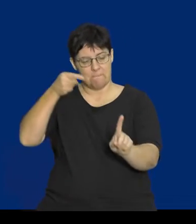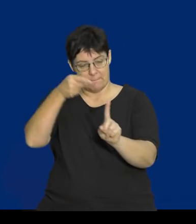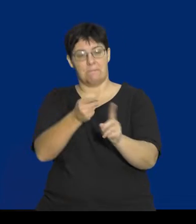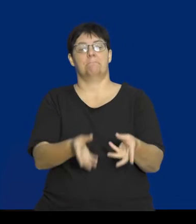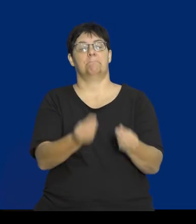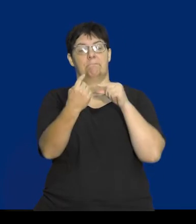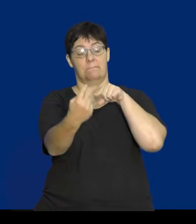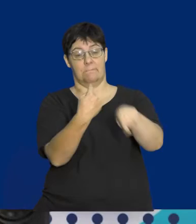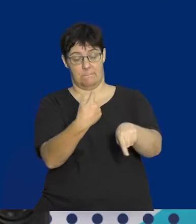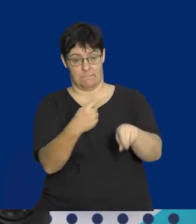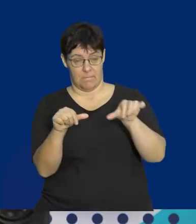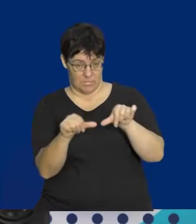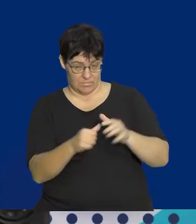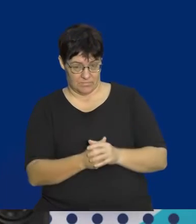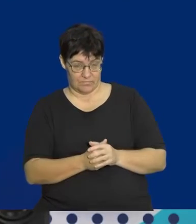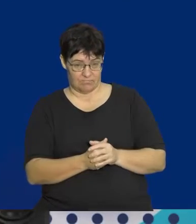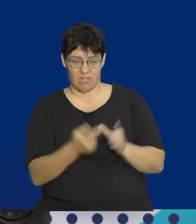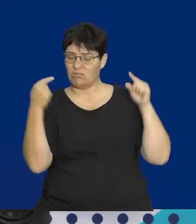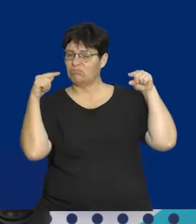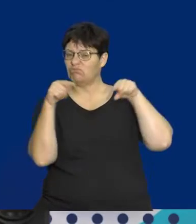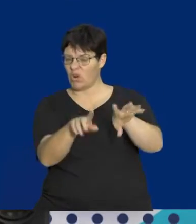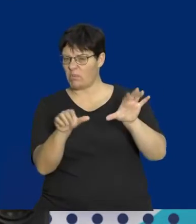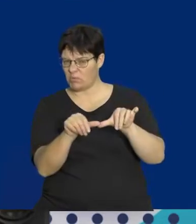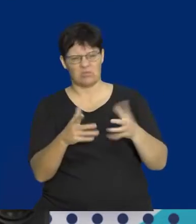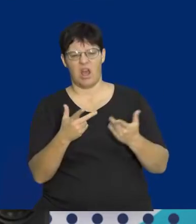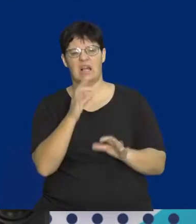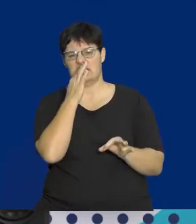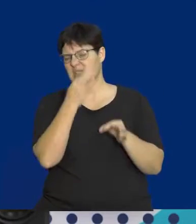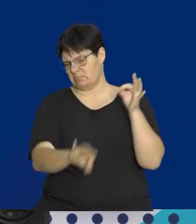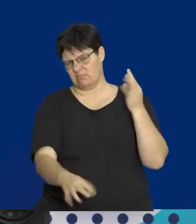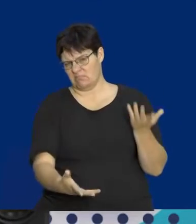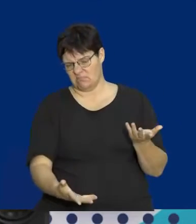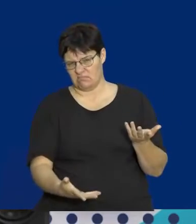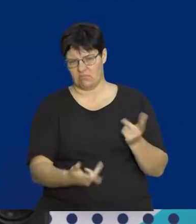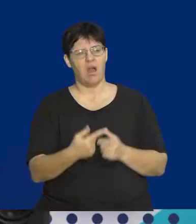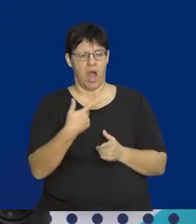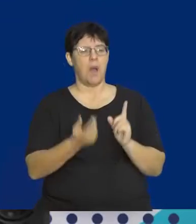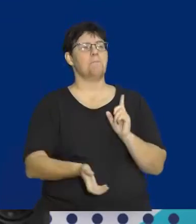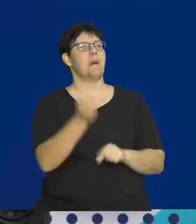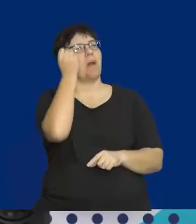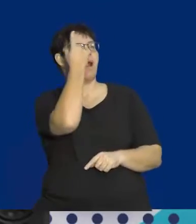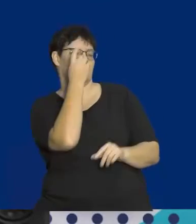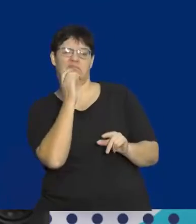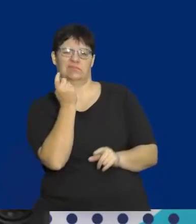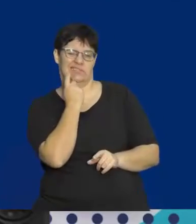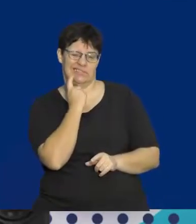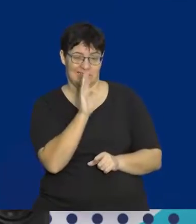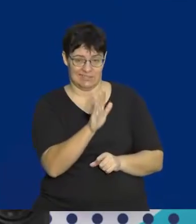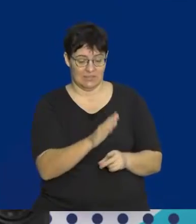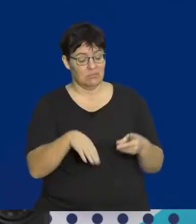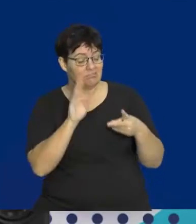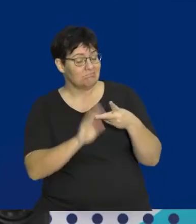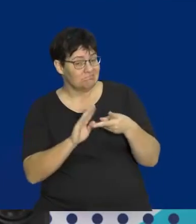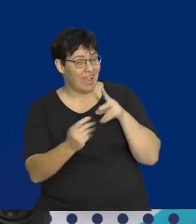that inverse proportion. Directly proportional, those are fairly simple, and it's easy to get our head wrapped around it.